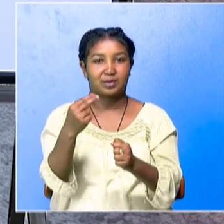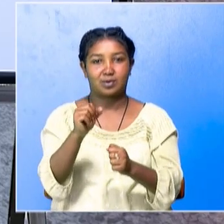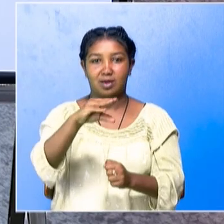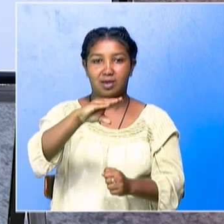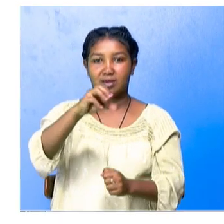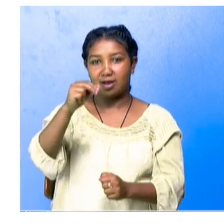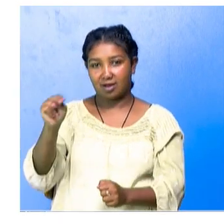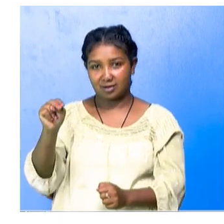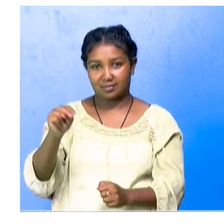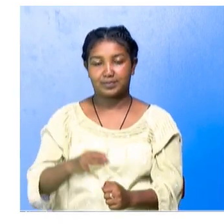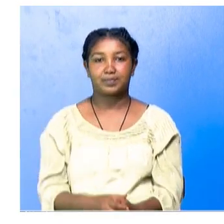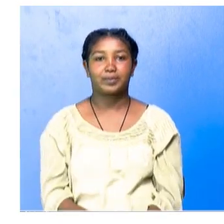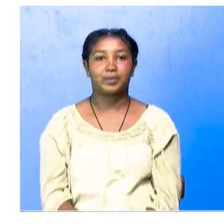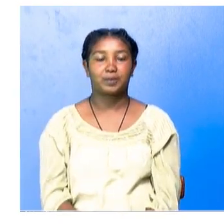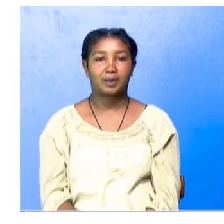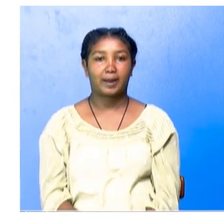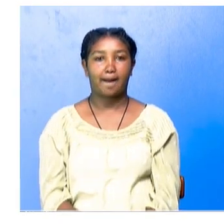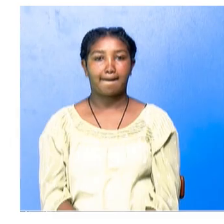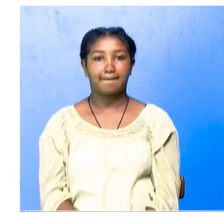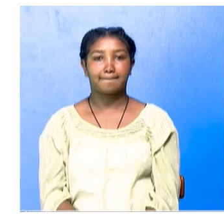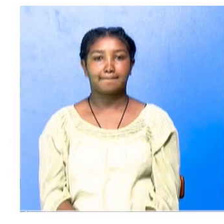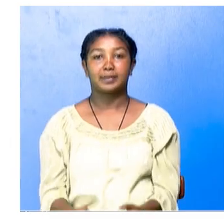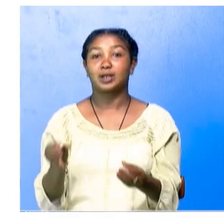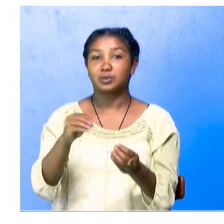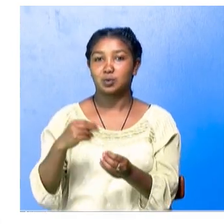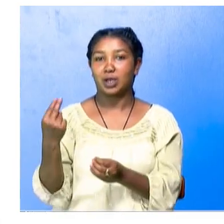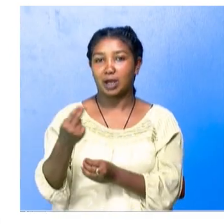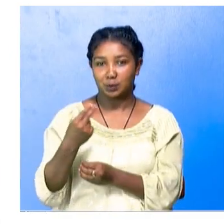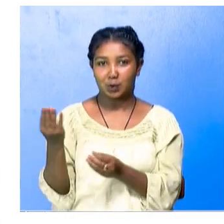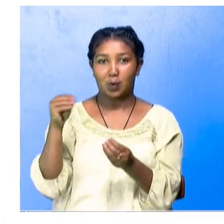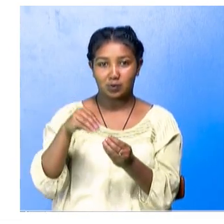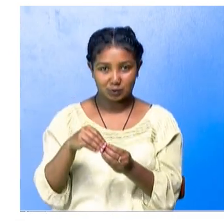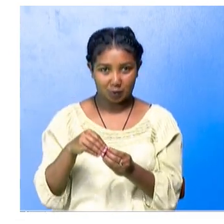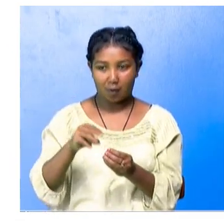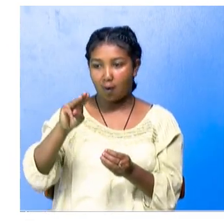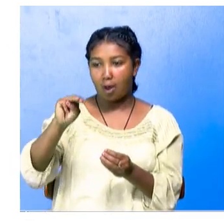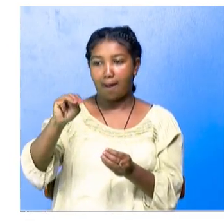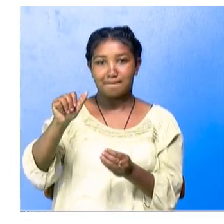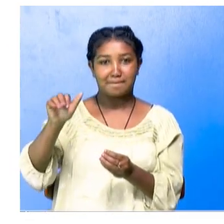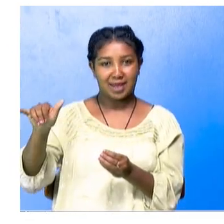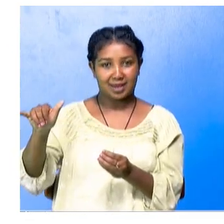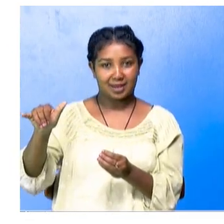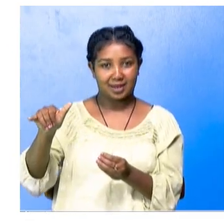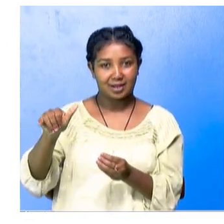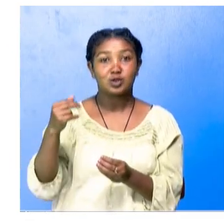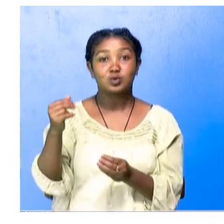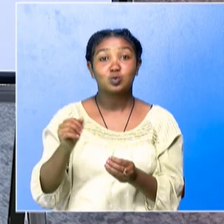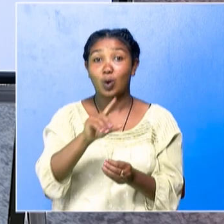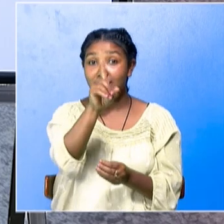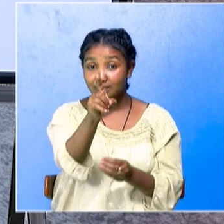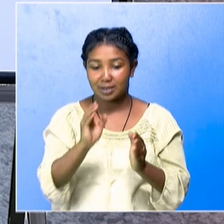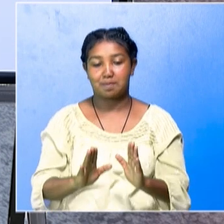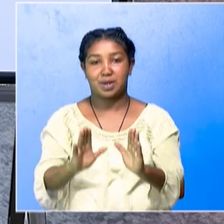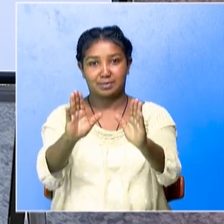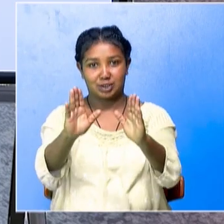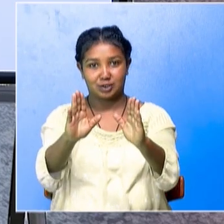Here is can. And also we can use also may to ask a